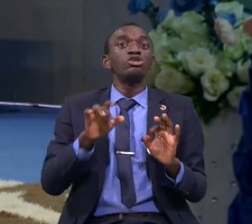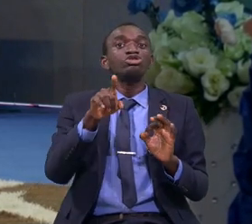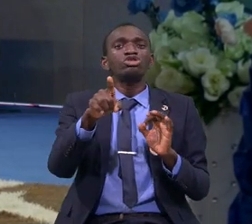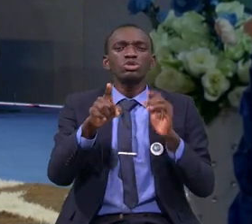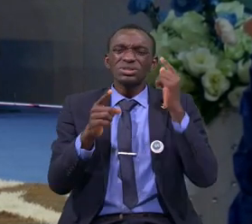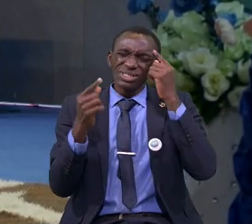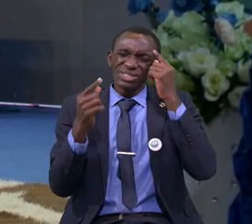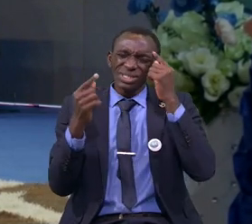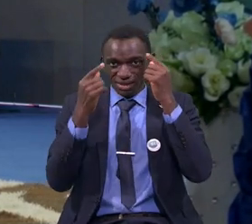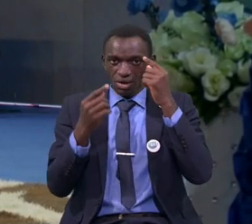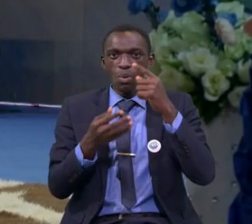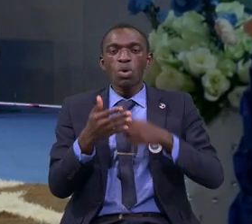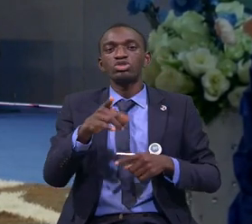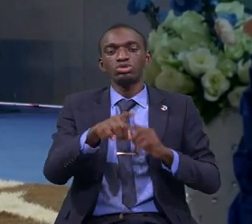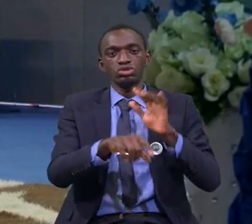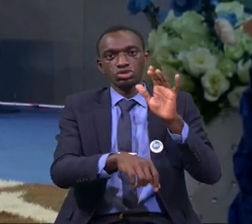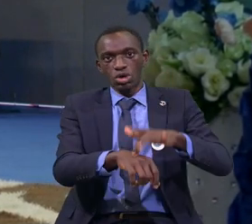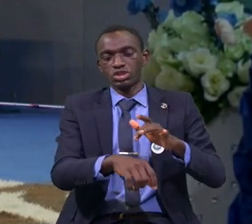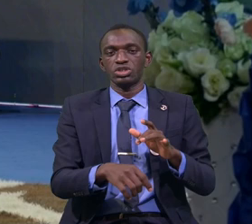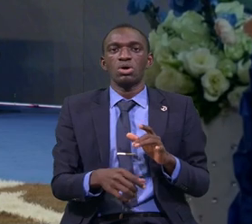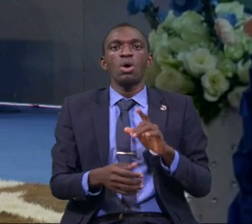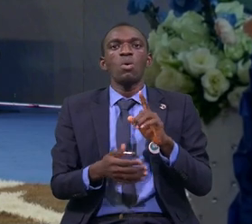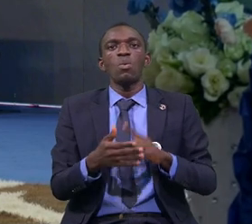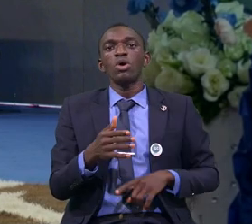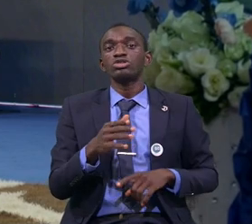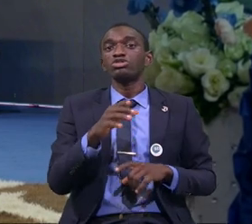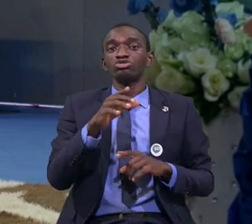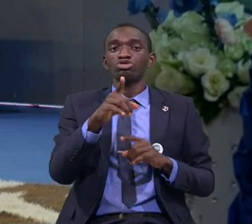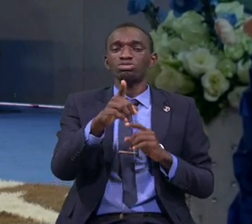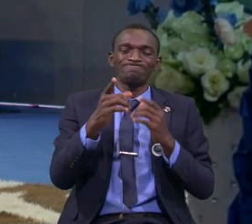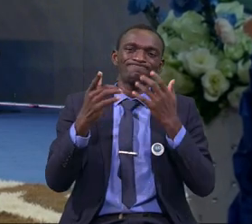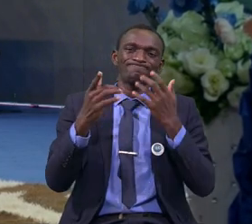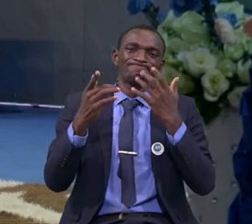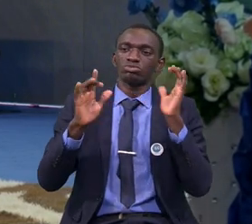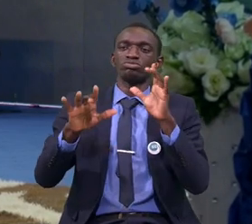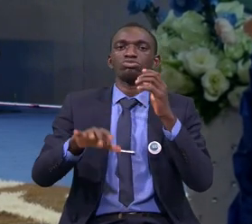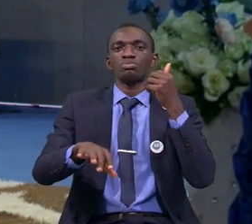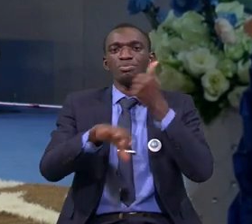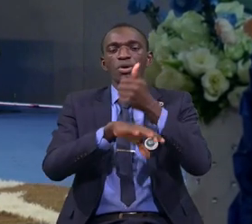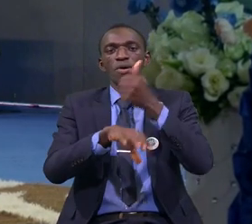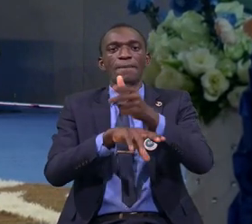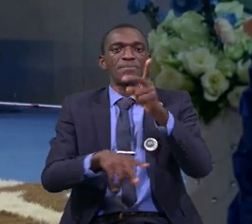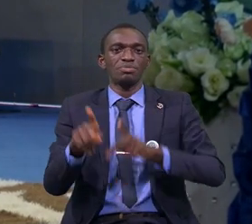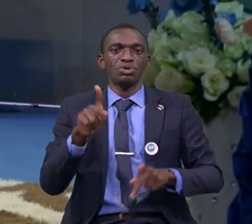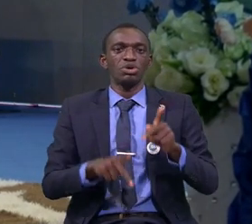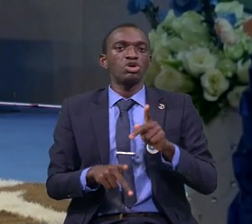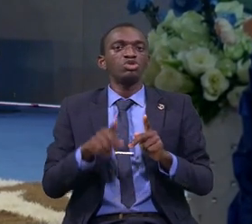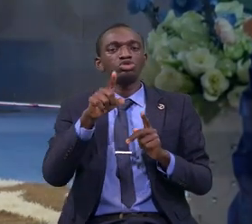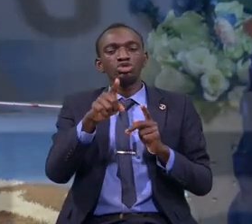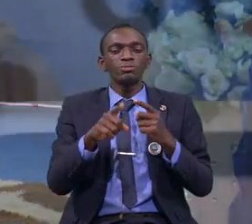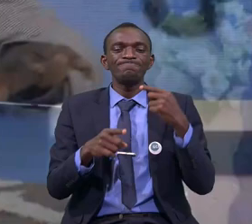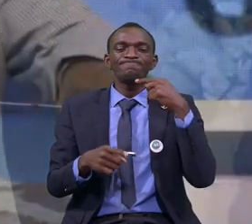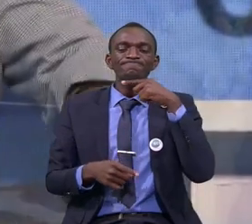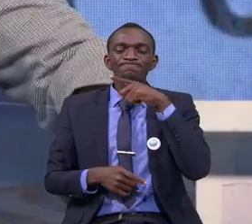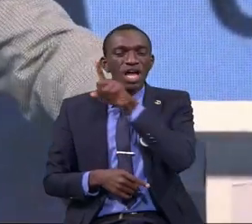thought, as you look at your slandering people, as you look at telling lies